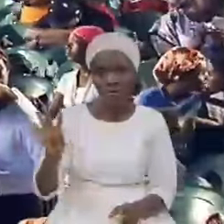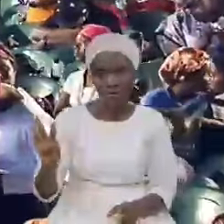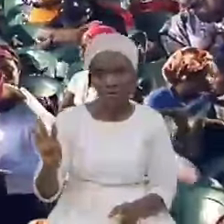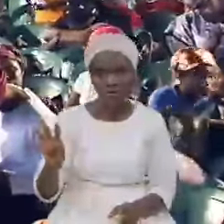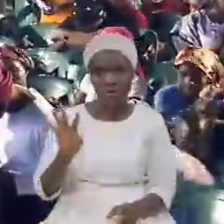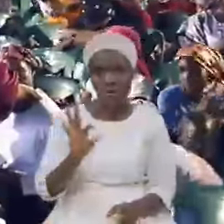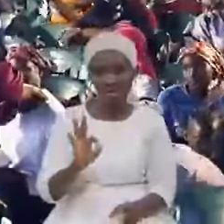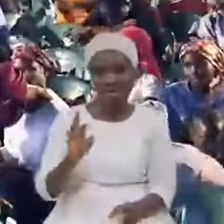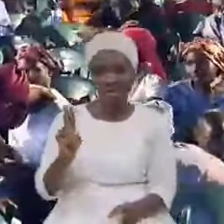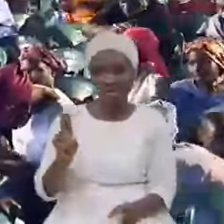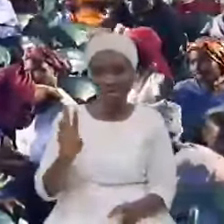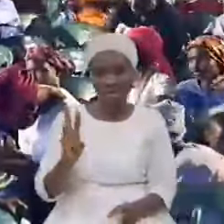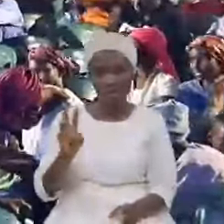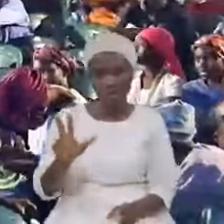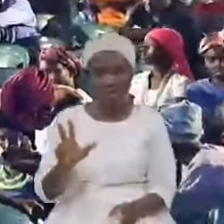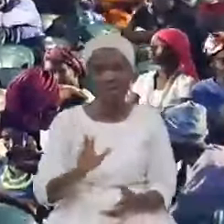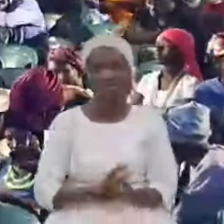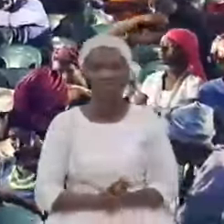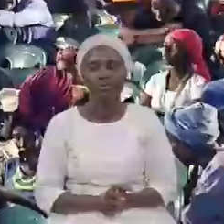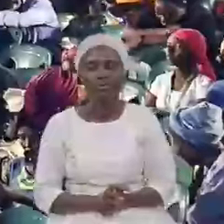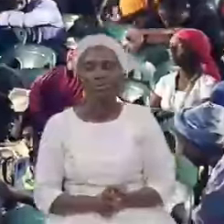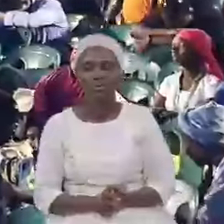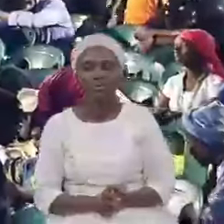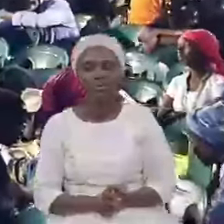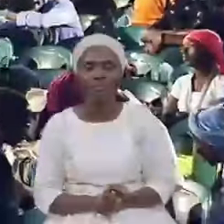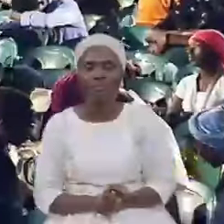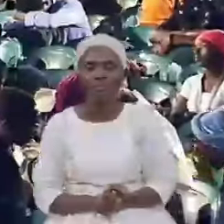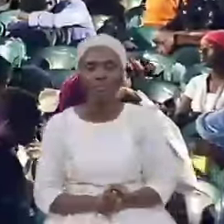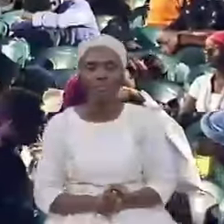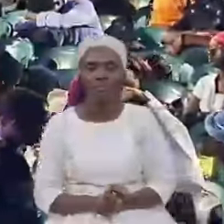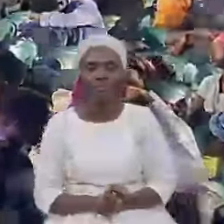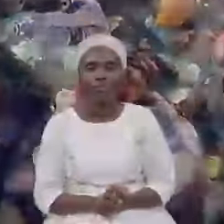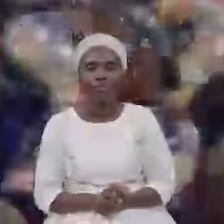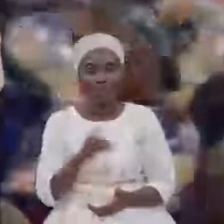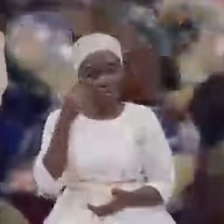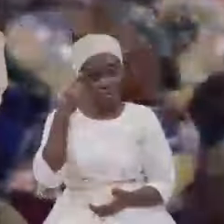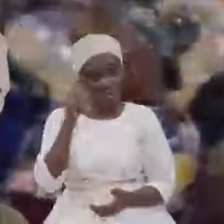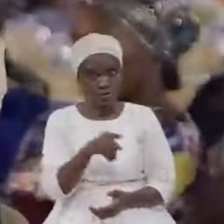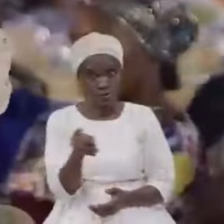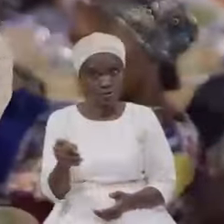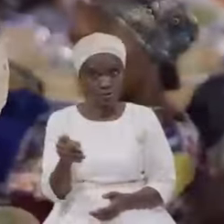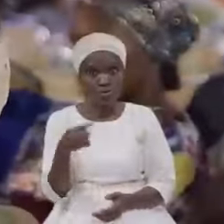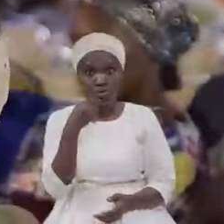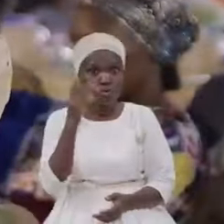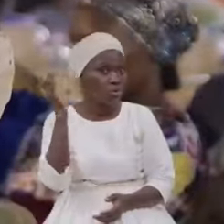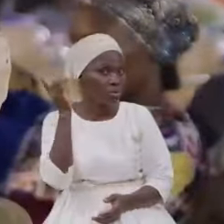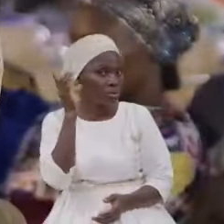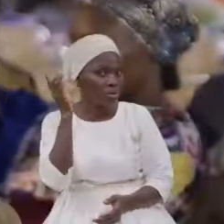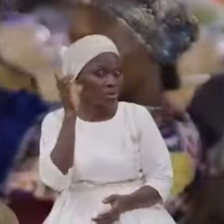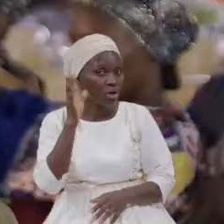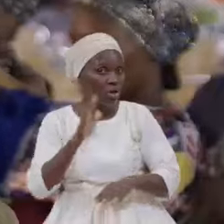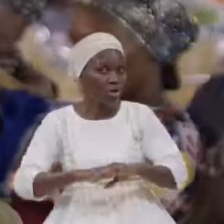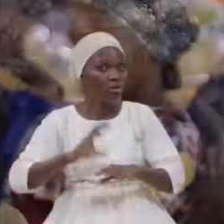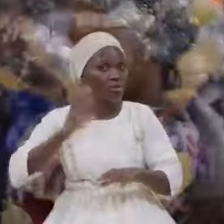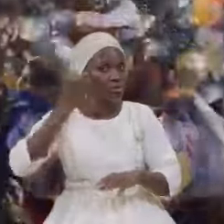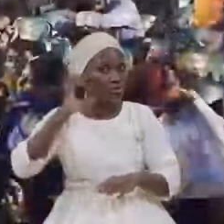+234 915 444 9263. For those who are listening and receiving the message, or who listened and received